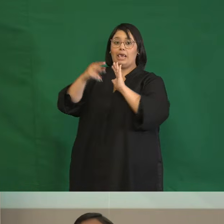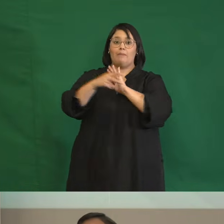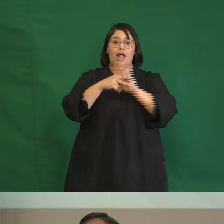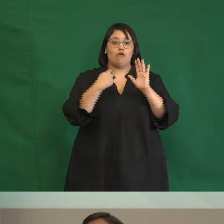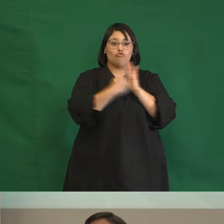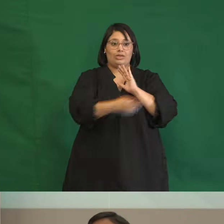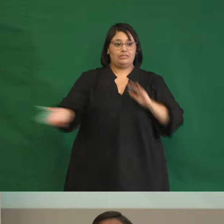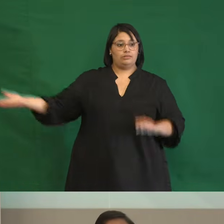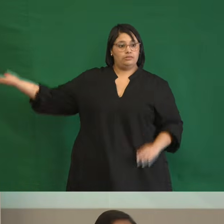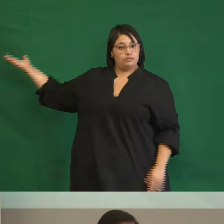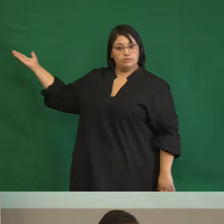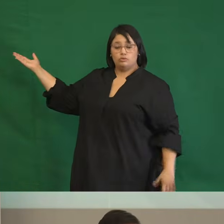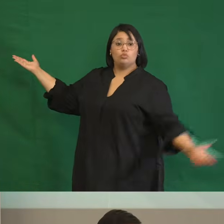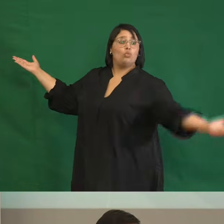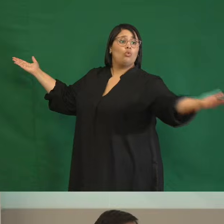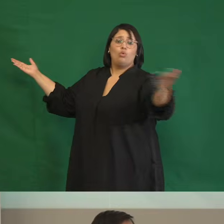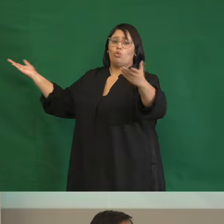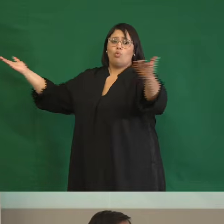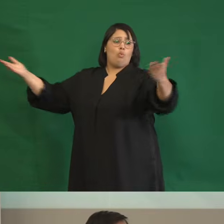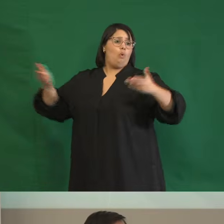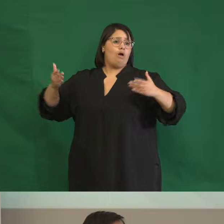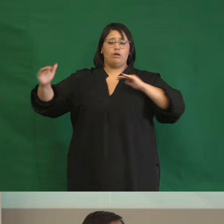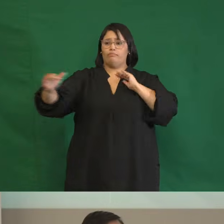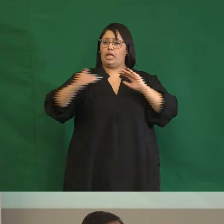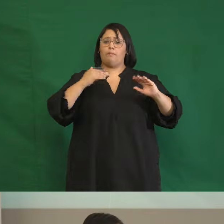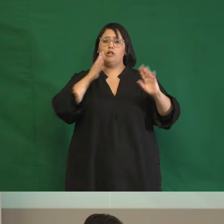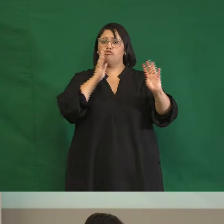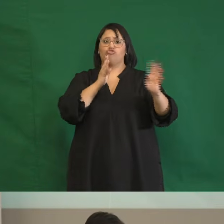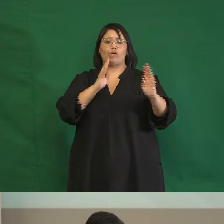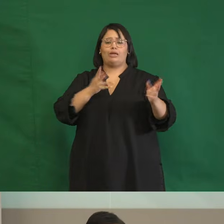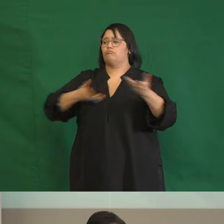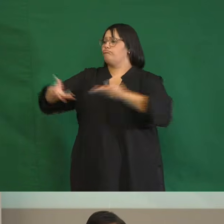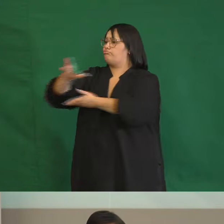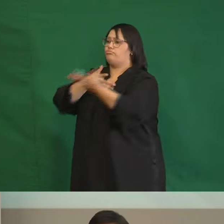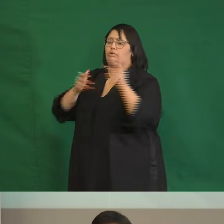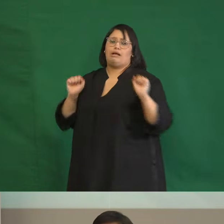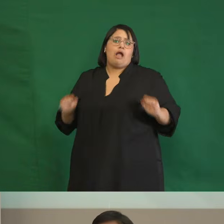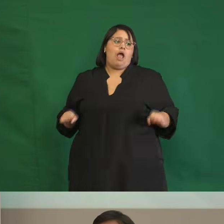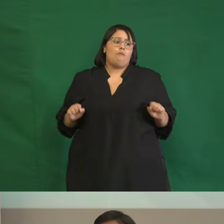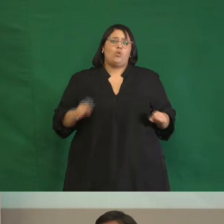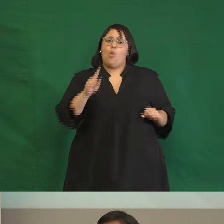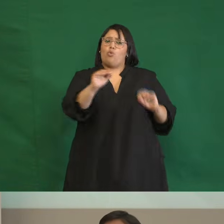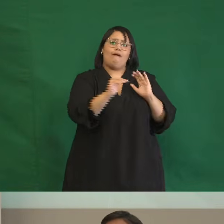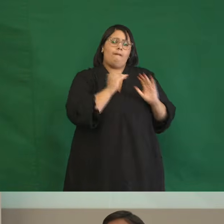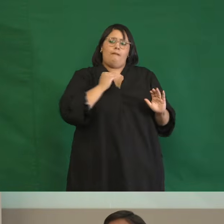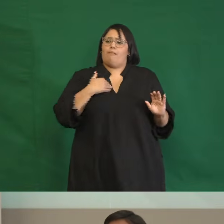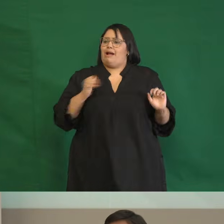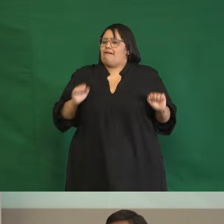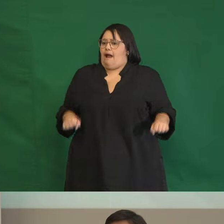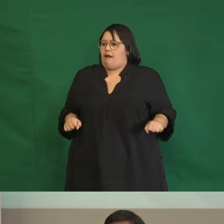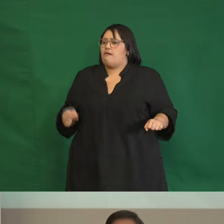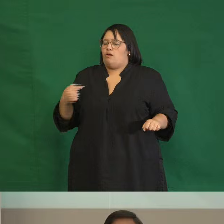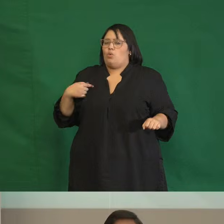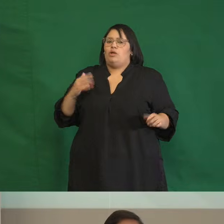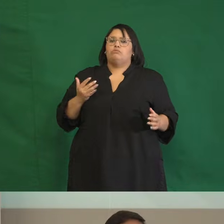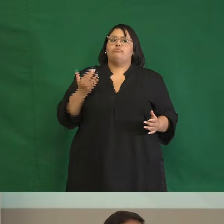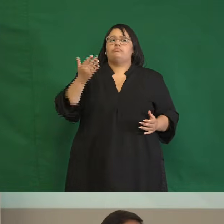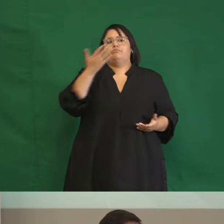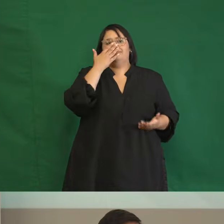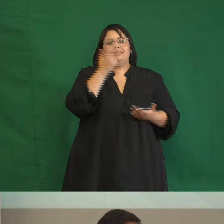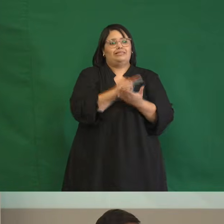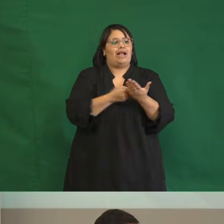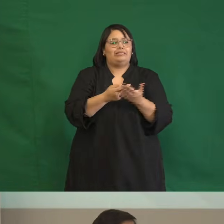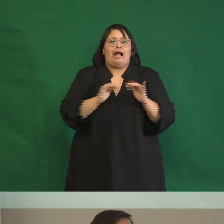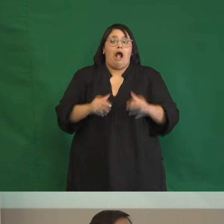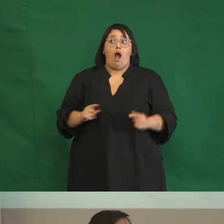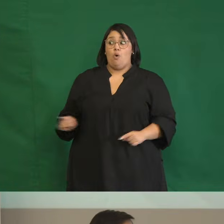screen. You are very welcome to chat to me later today as well, or drop me an email and we can discuss ways that we can